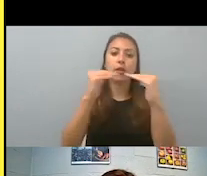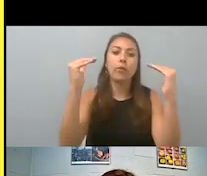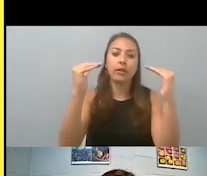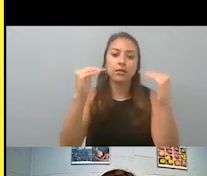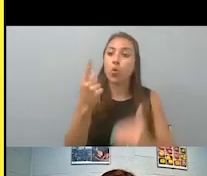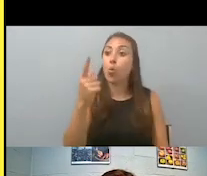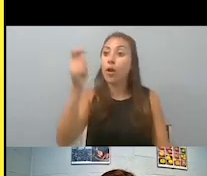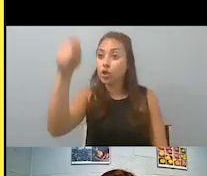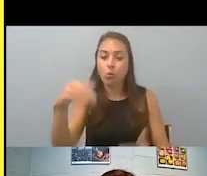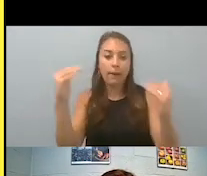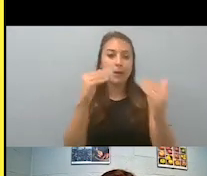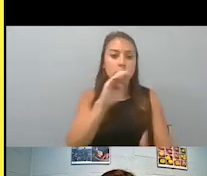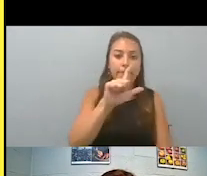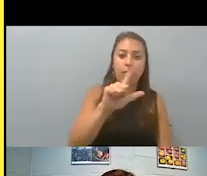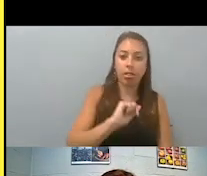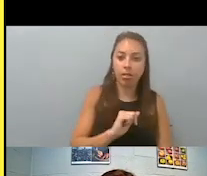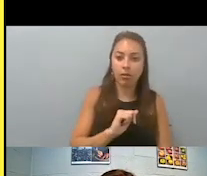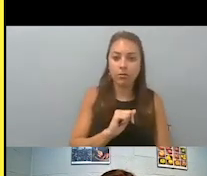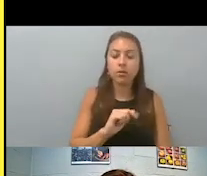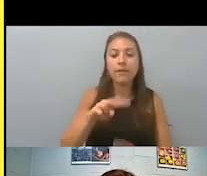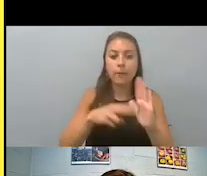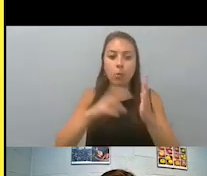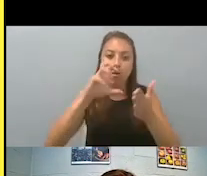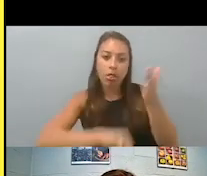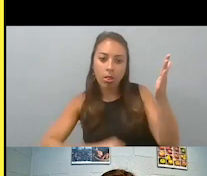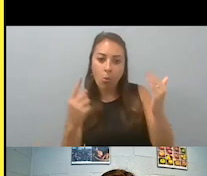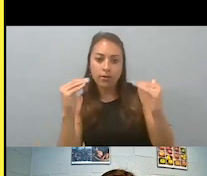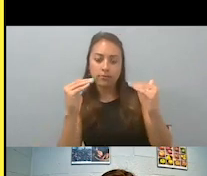the equivalency of a meal is taken off of their meal plan. So instead of